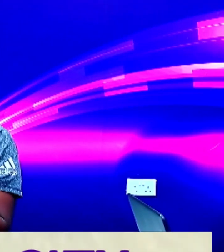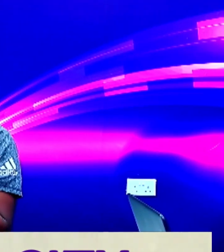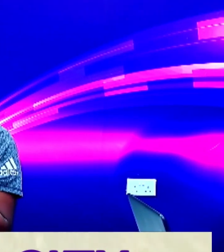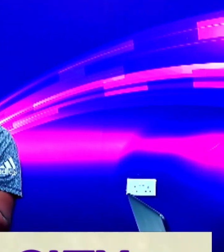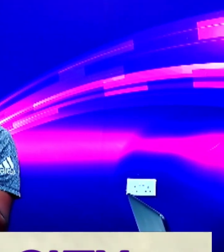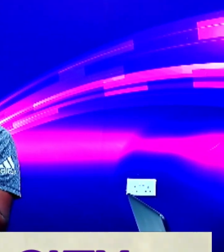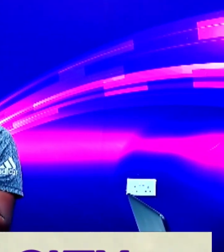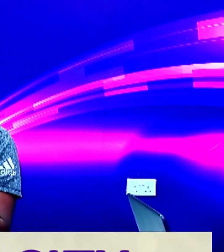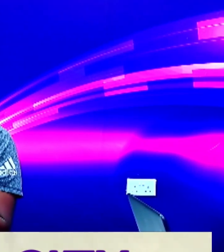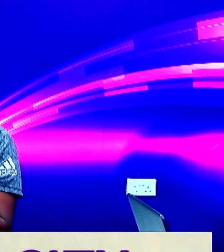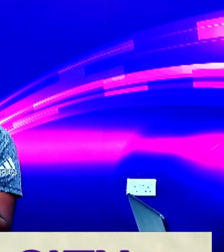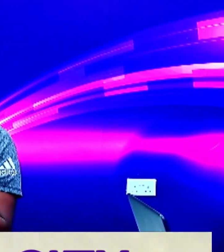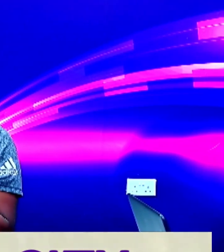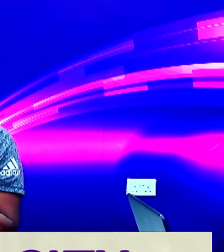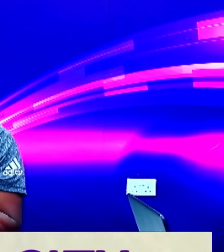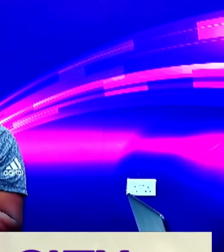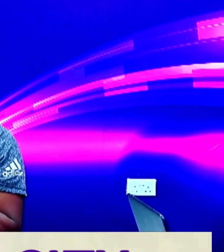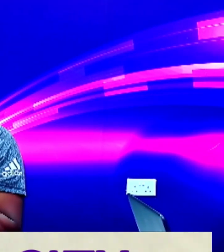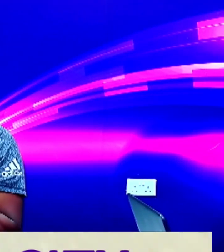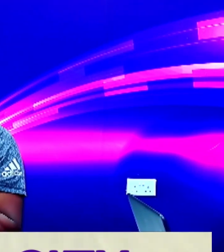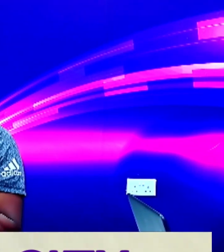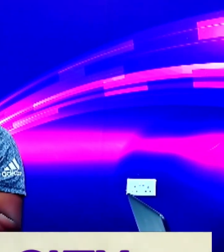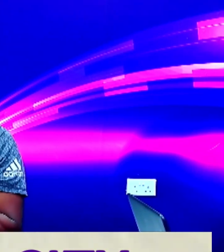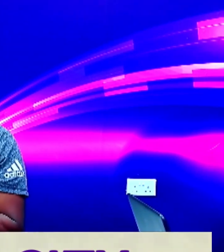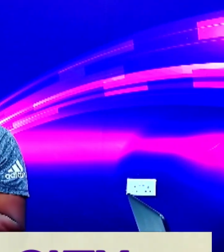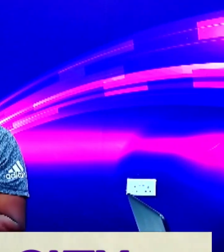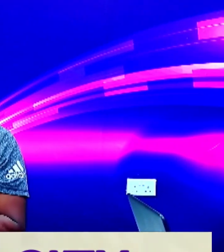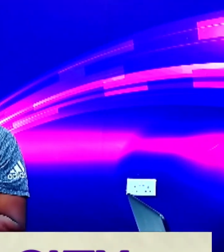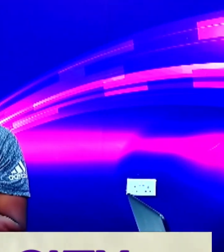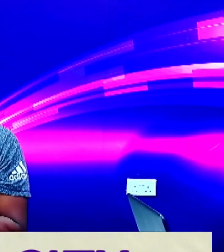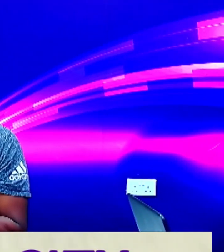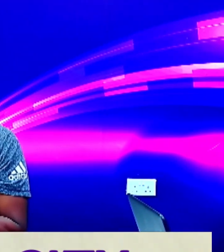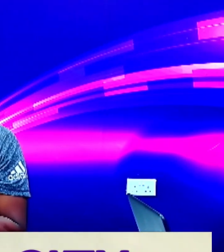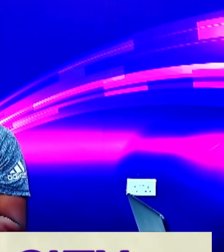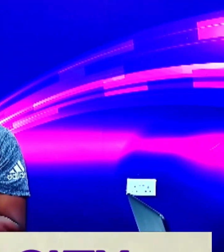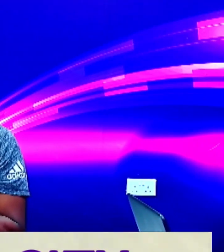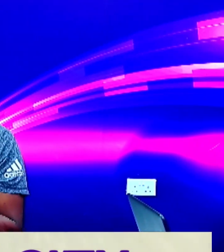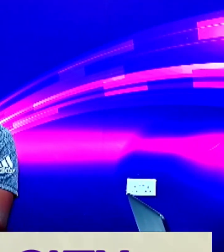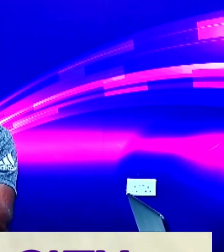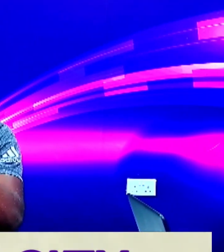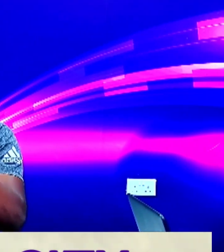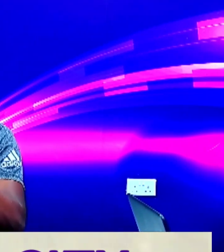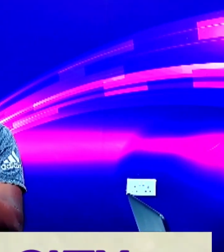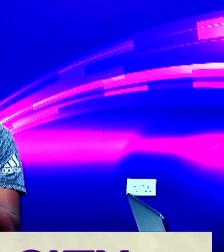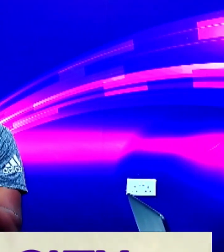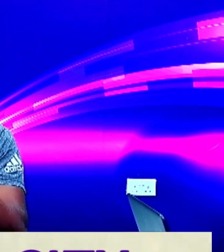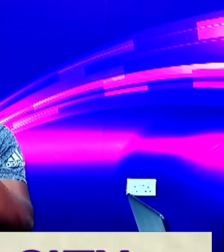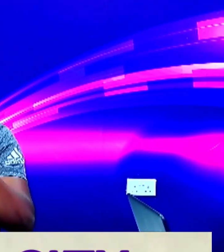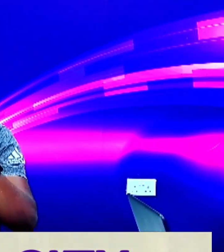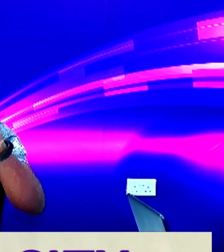skills. But I feel normally the 4 players, 4-3-3 format,